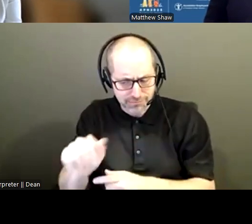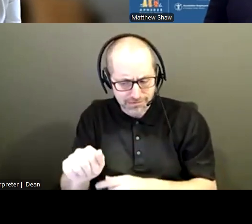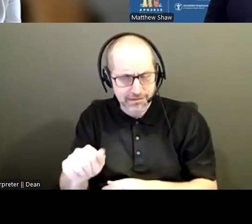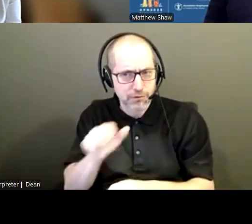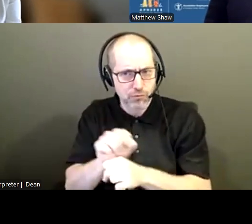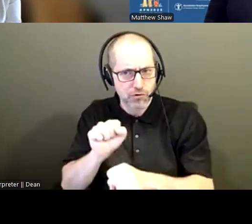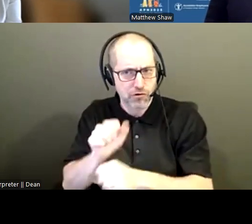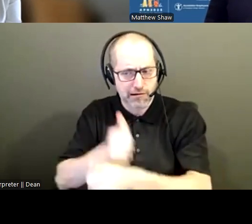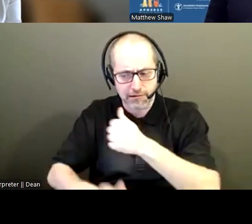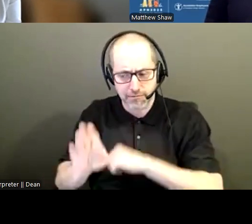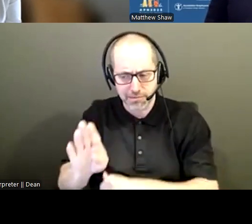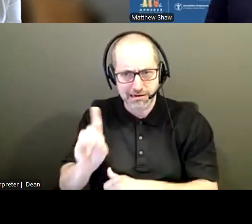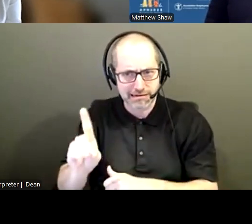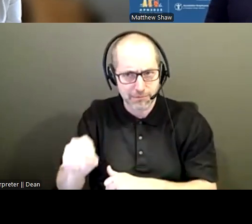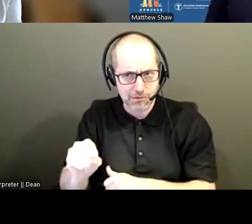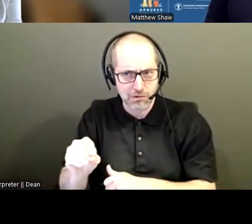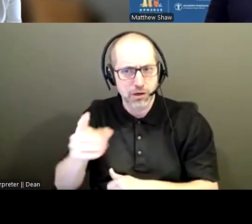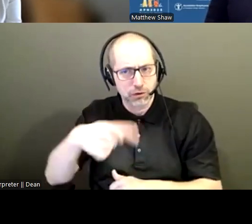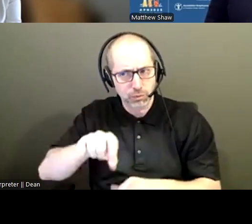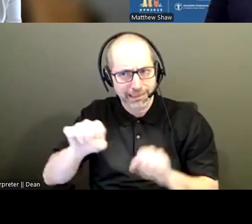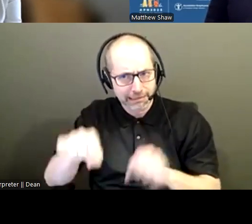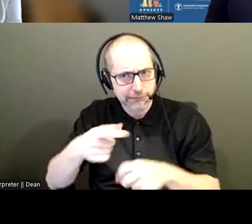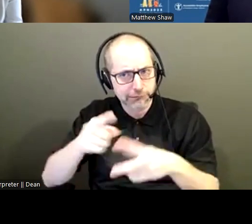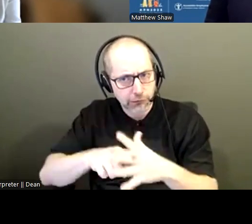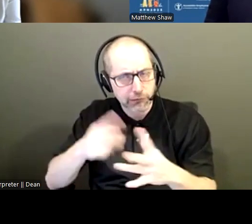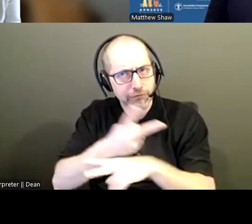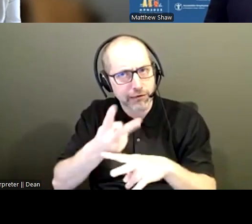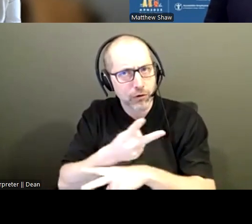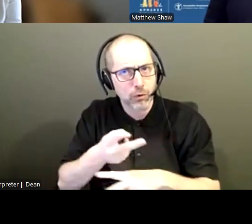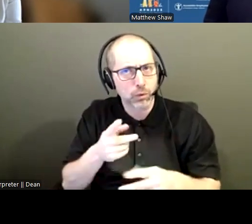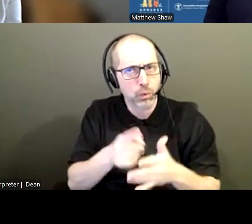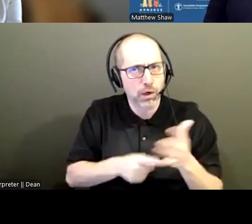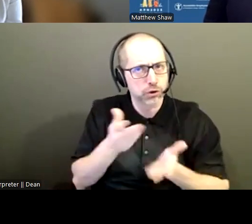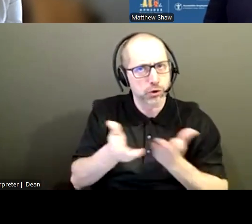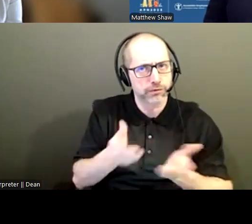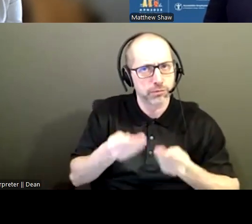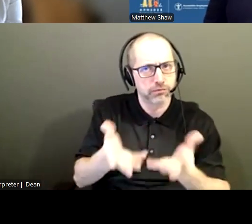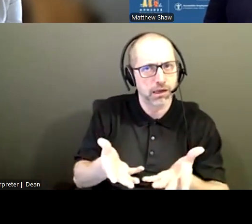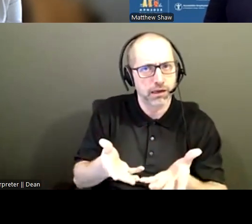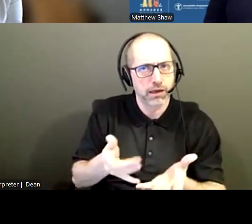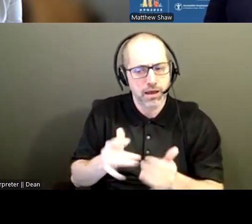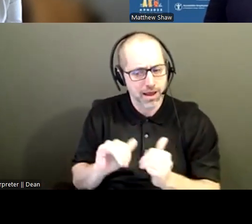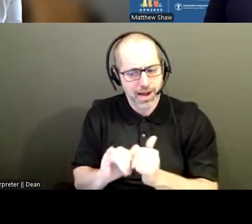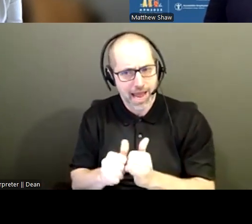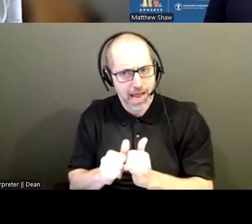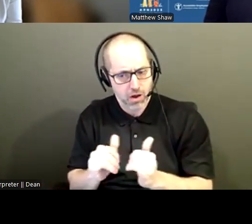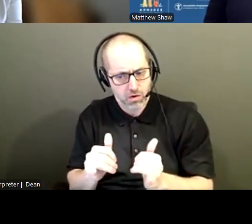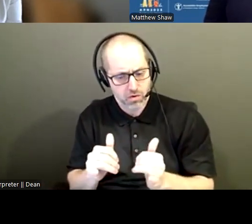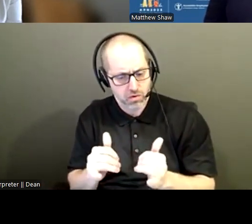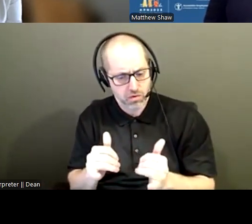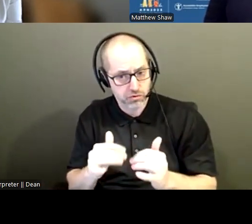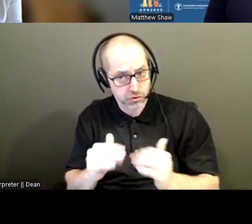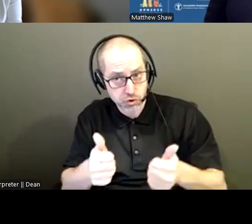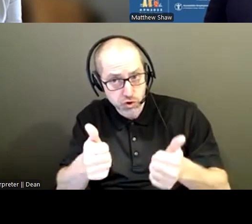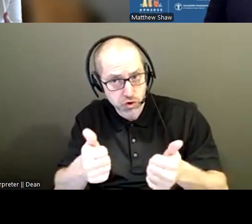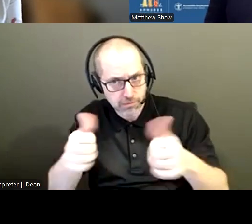what services we need to provide and how we're doing. We need feedback. And when we went